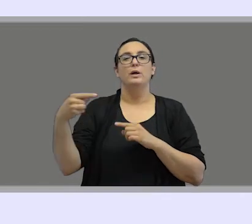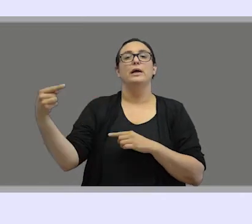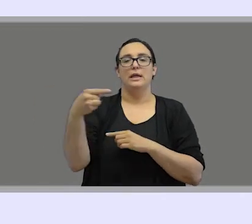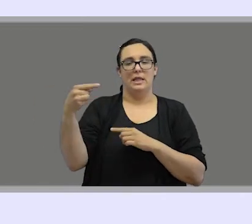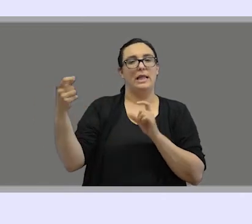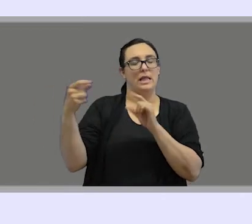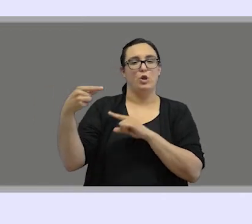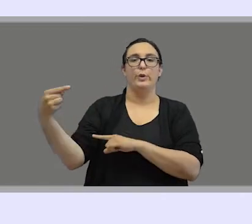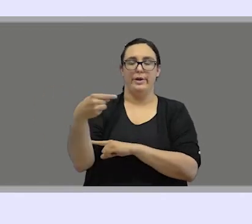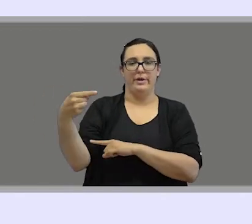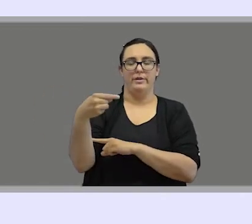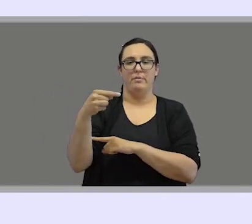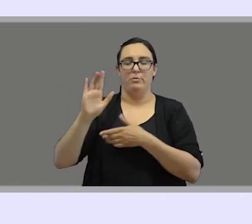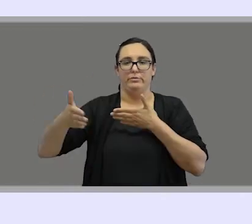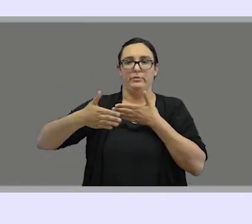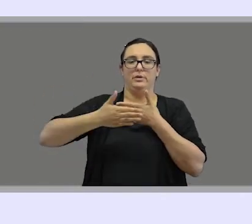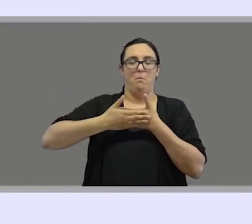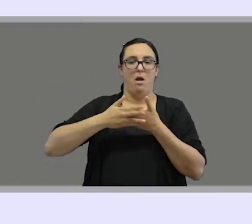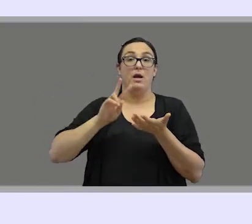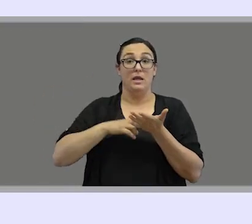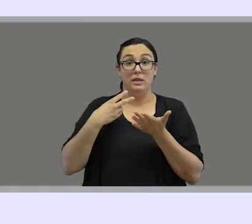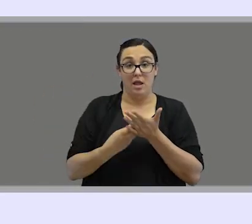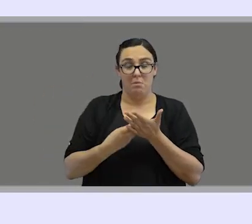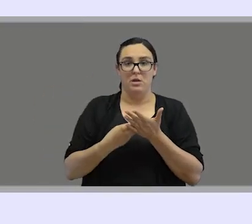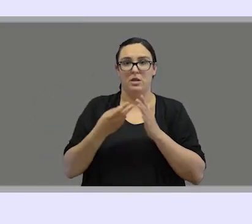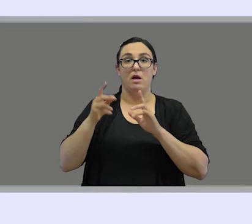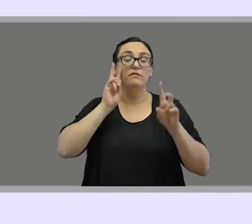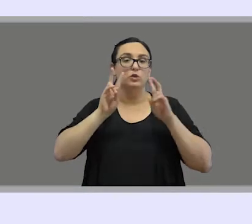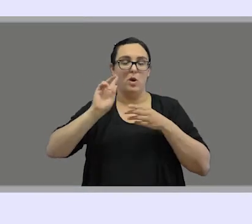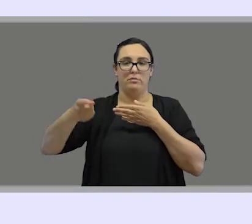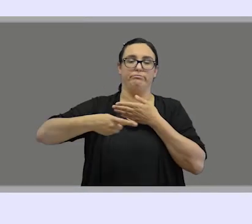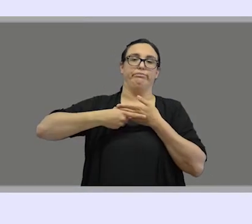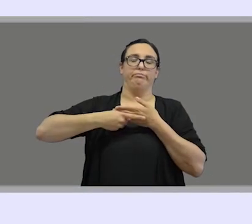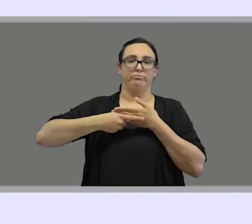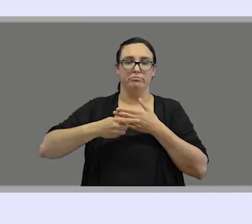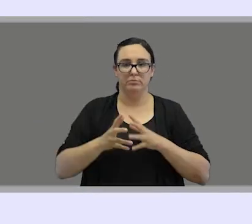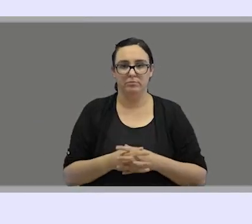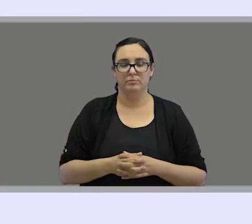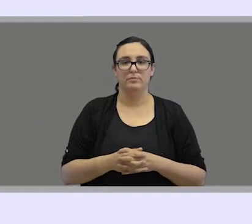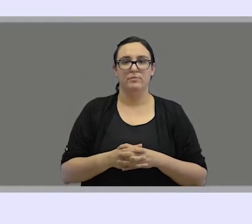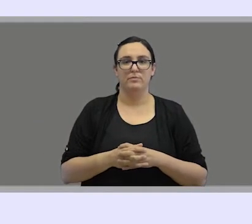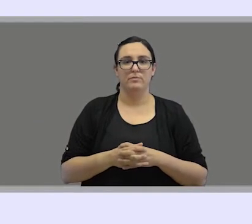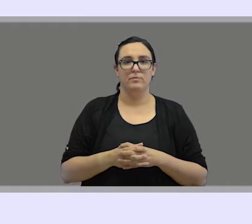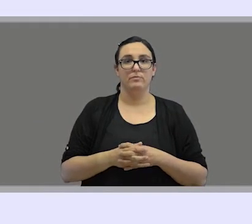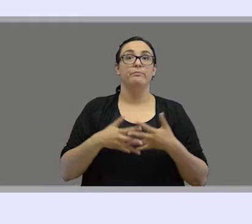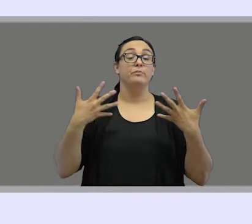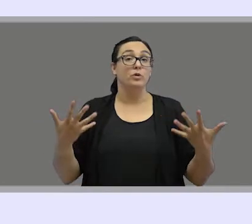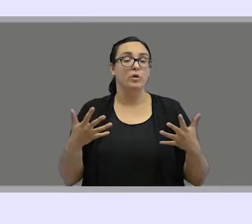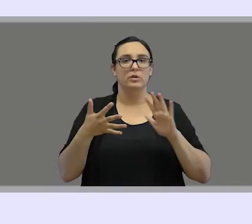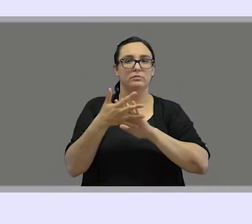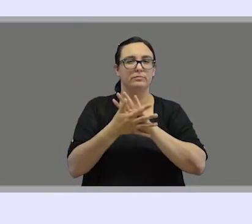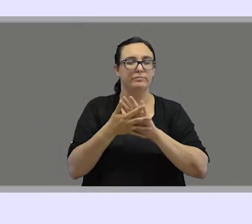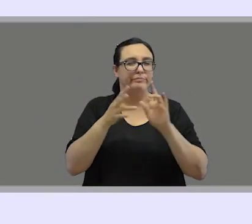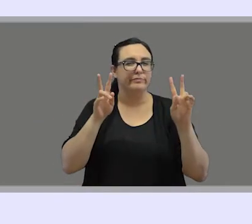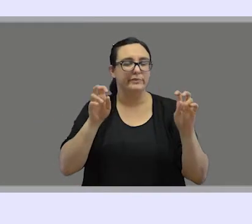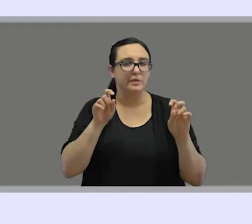as a negative interaction between the interpreter or designer and the visuals on screen. So when we're talking